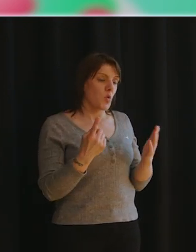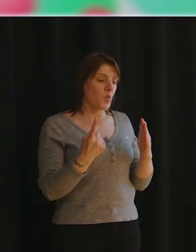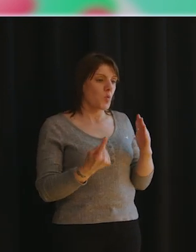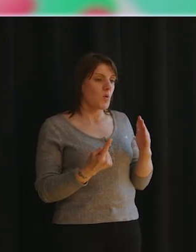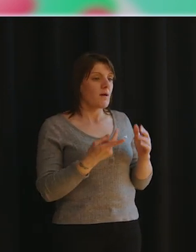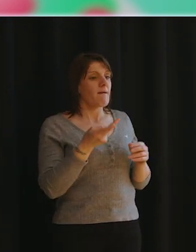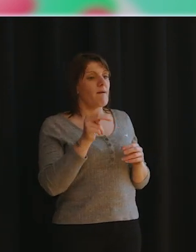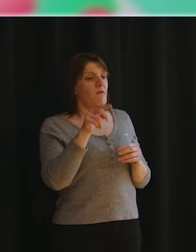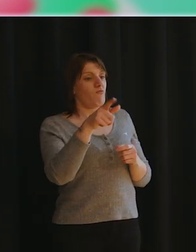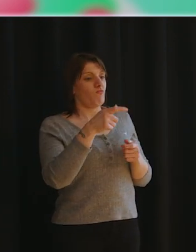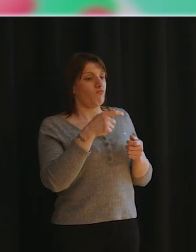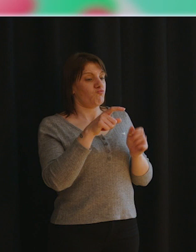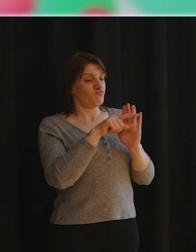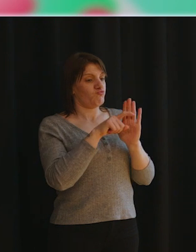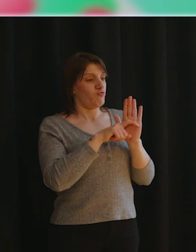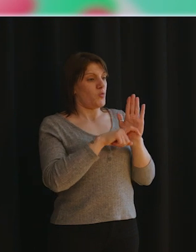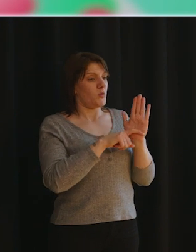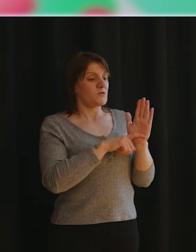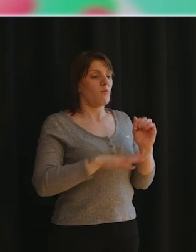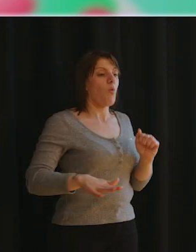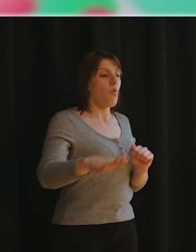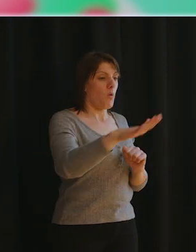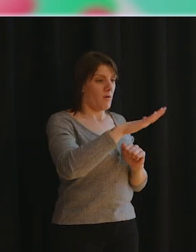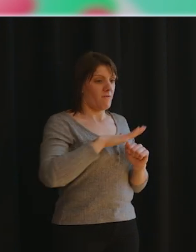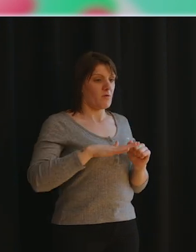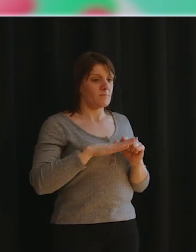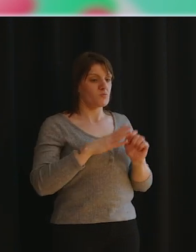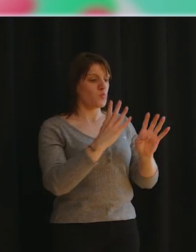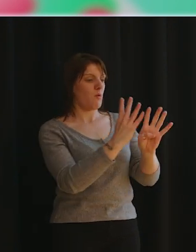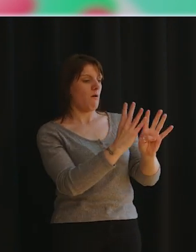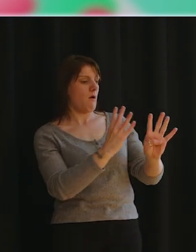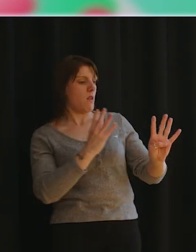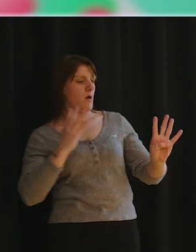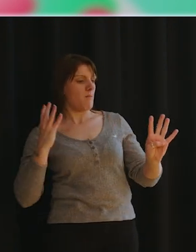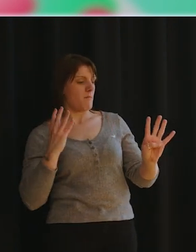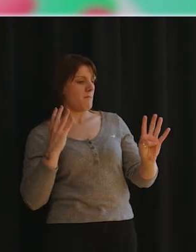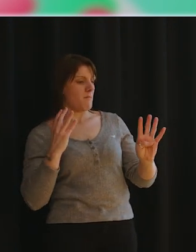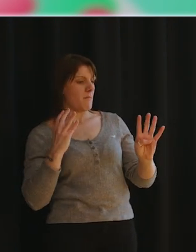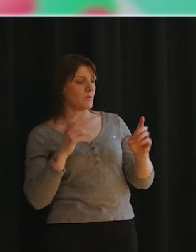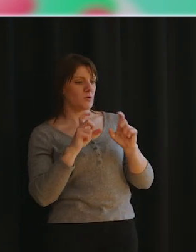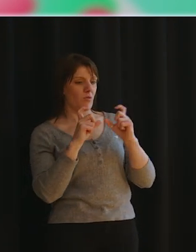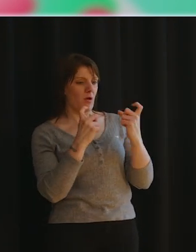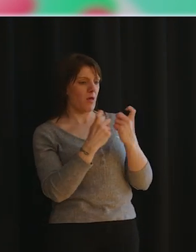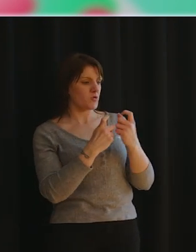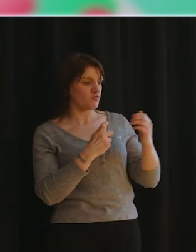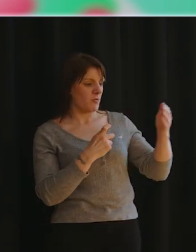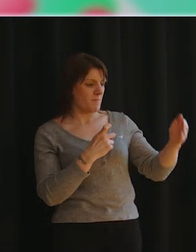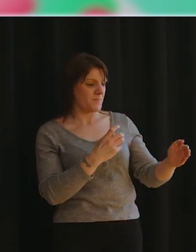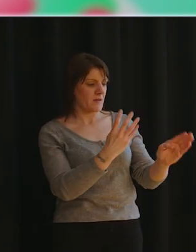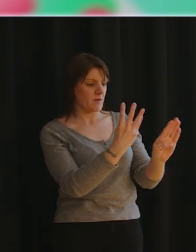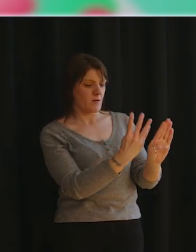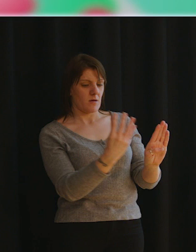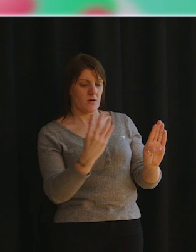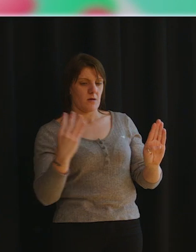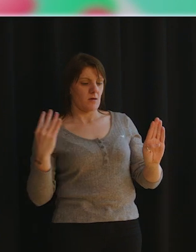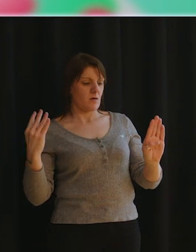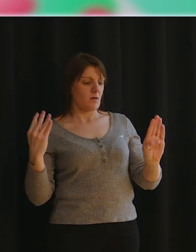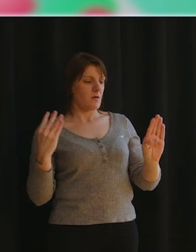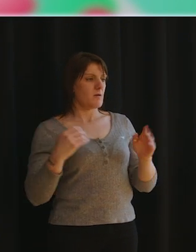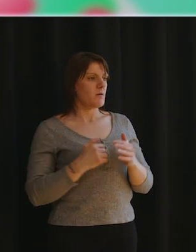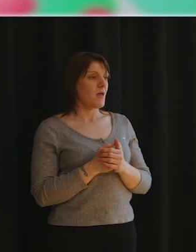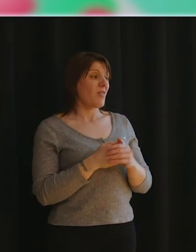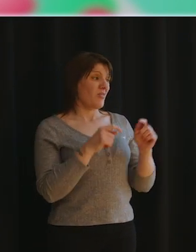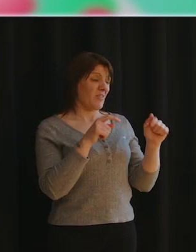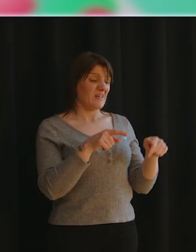vast majority of people is to line up outside the classroom and move in, as and when you're given the signal to,